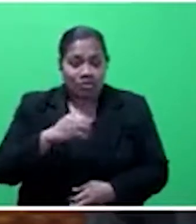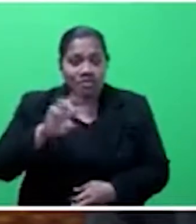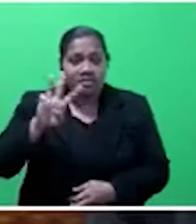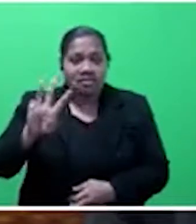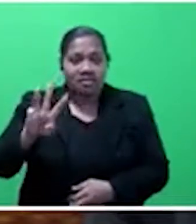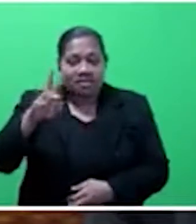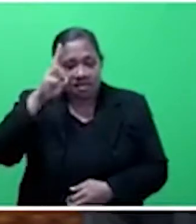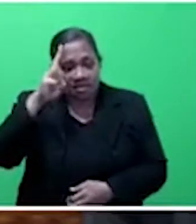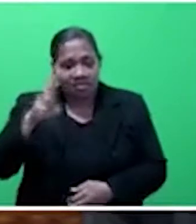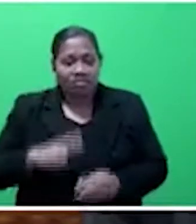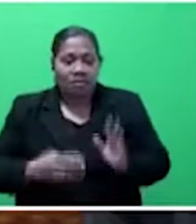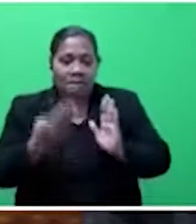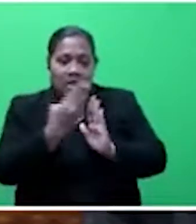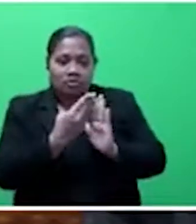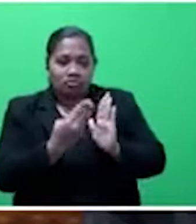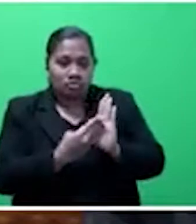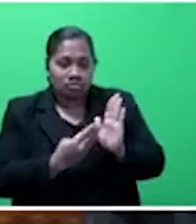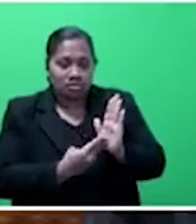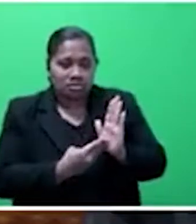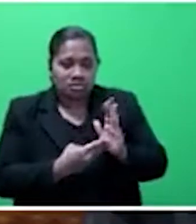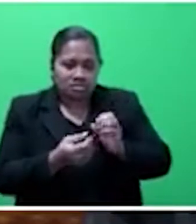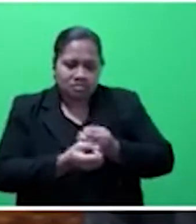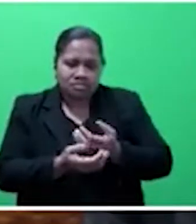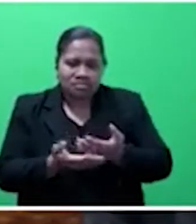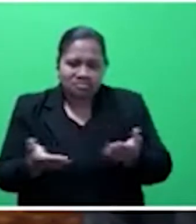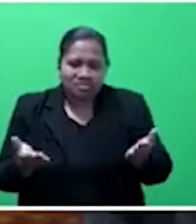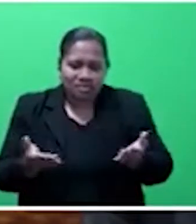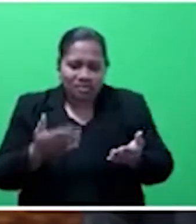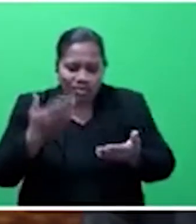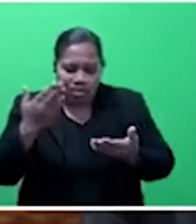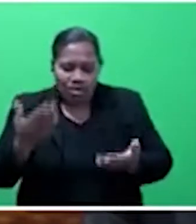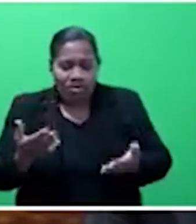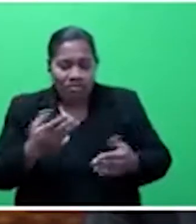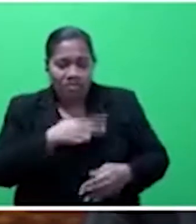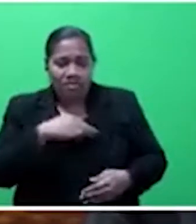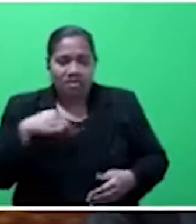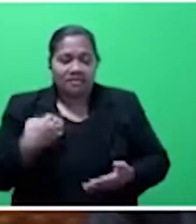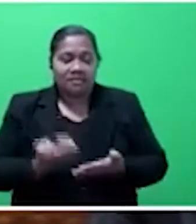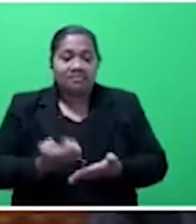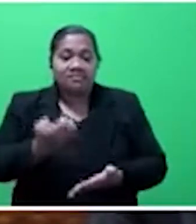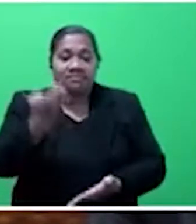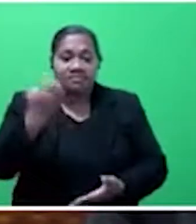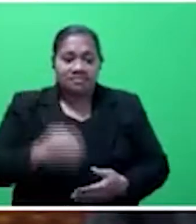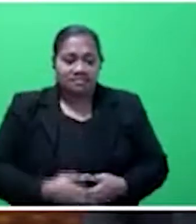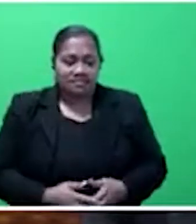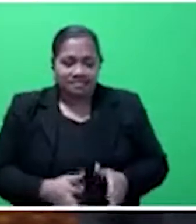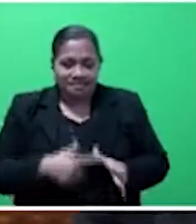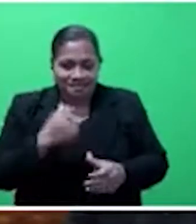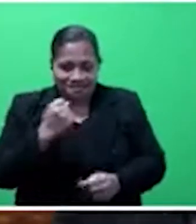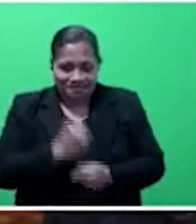Budget delivered by the Honorable Minister of Economy and Attorney General.